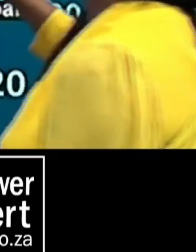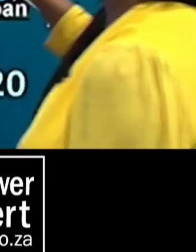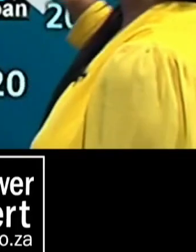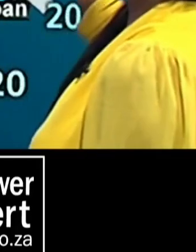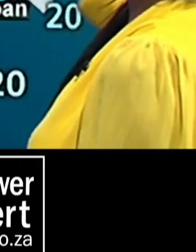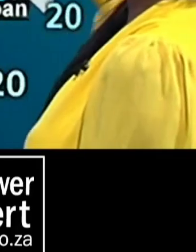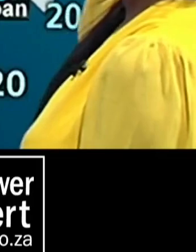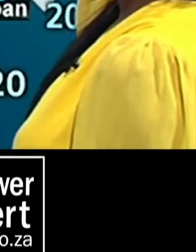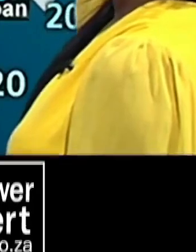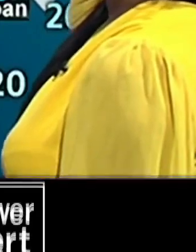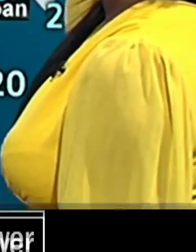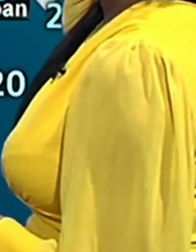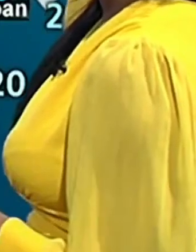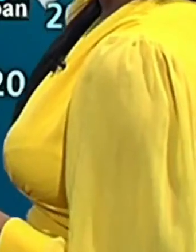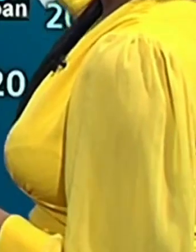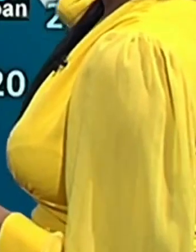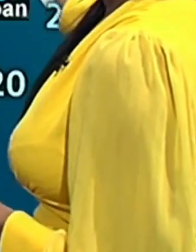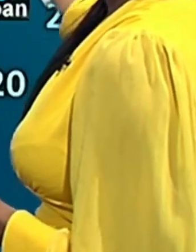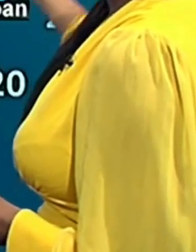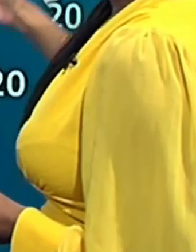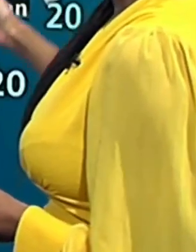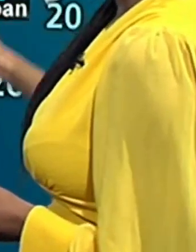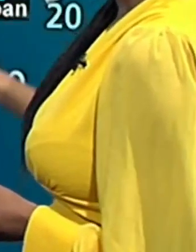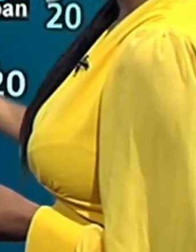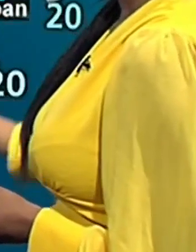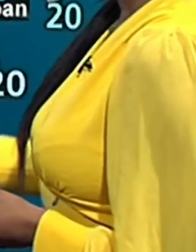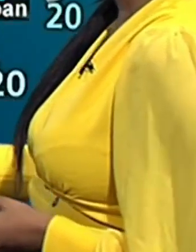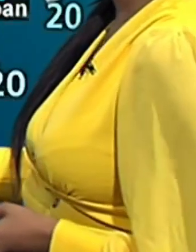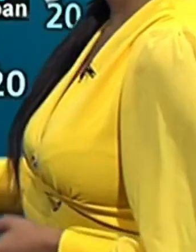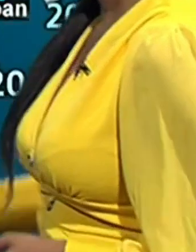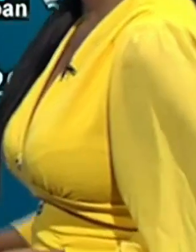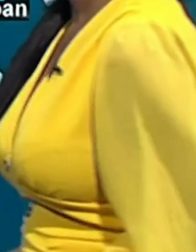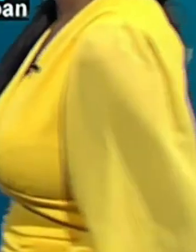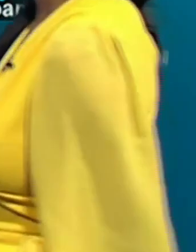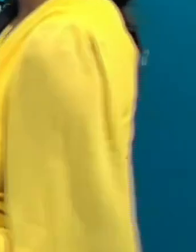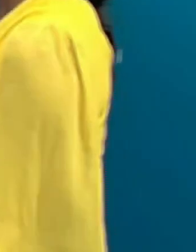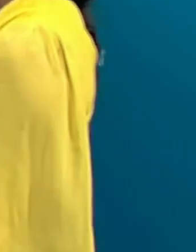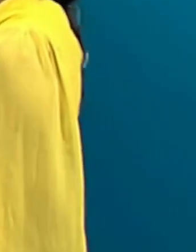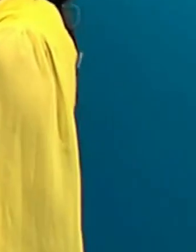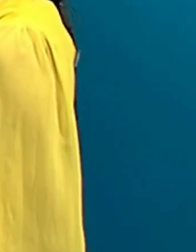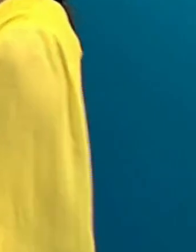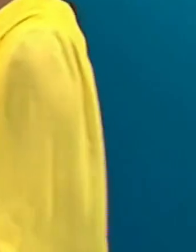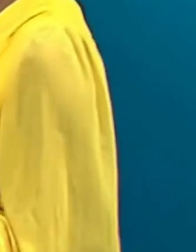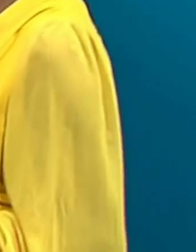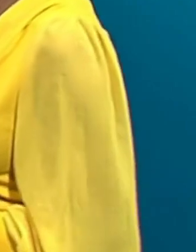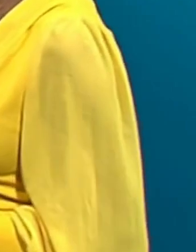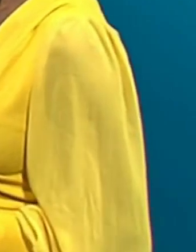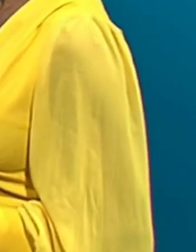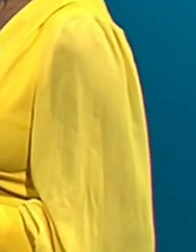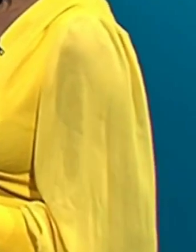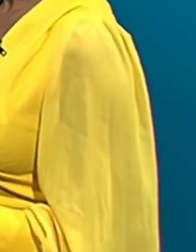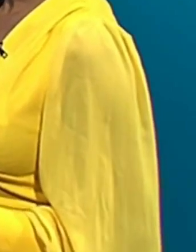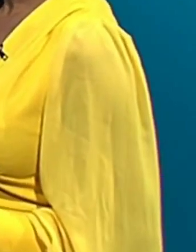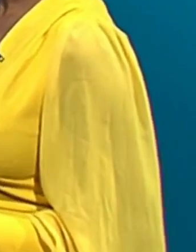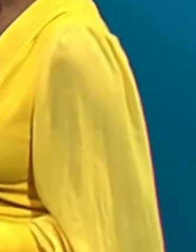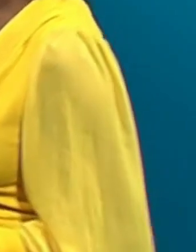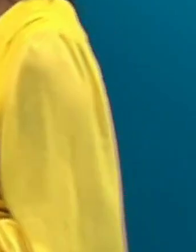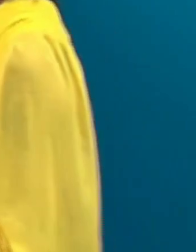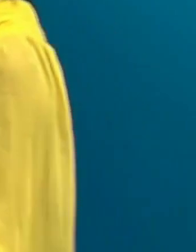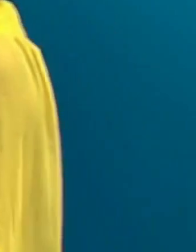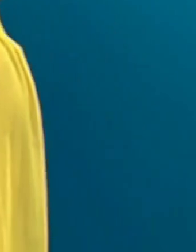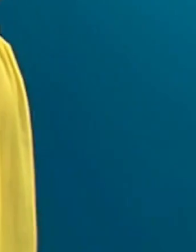di le 30 lebelela gape mo botlhaba jwa naga go ralala karolo ya Lebopo di tla nna le gone go aparelwa ke mowane maemo a bosa ba na le gone